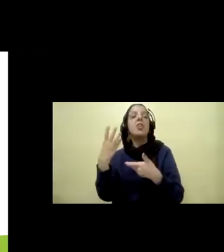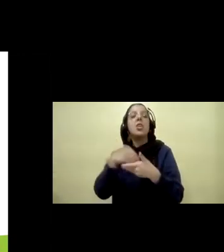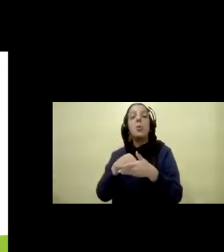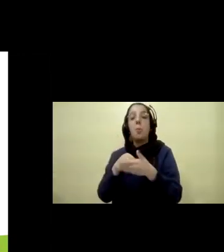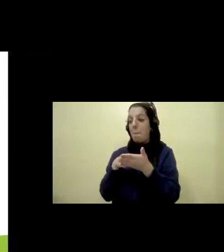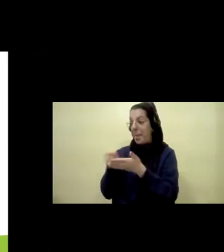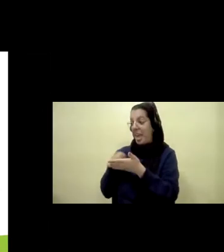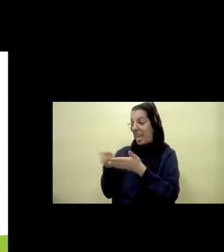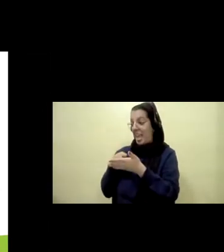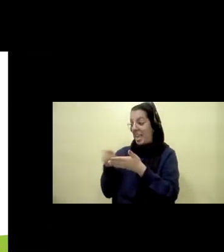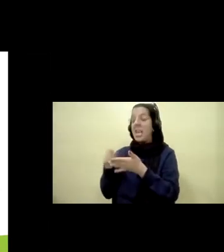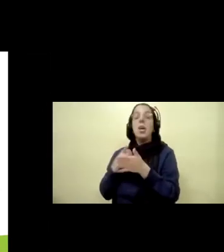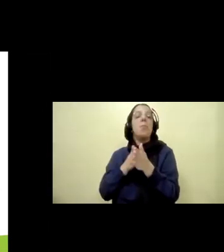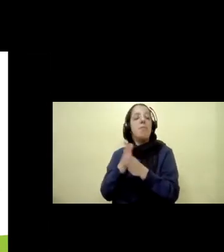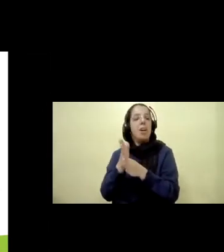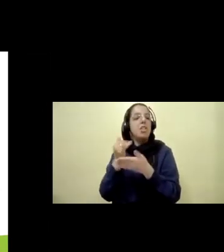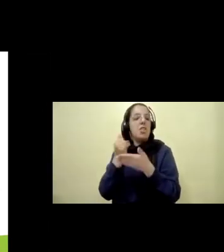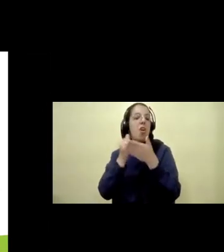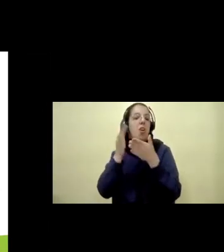professional artist fees.